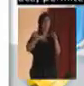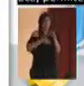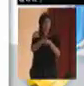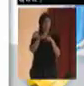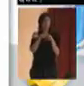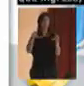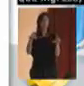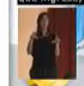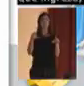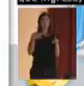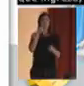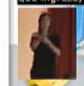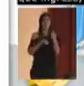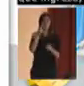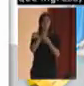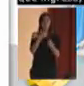allows us